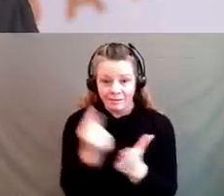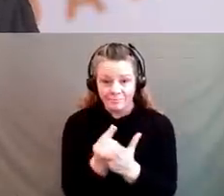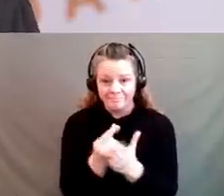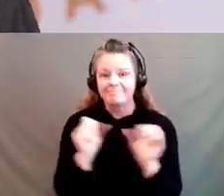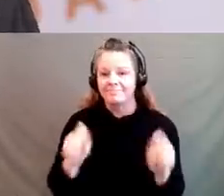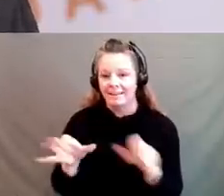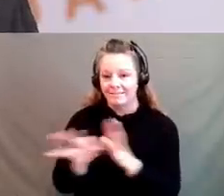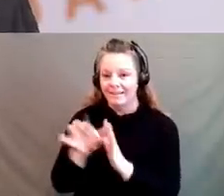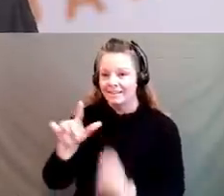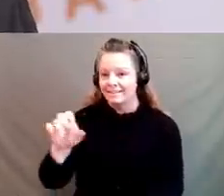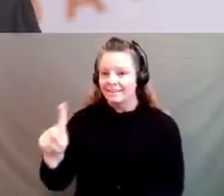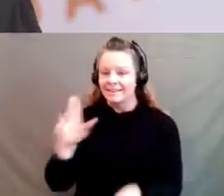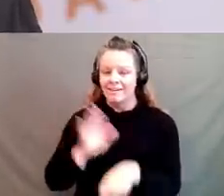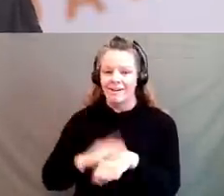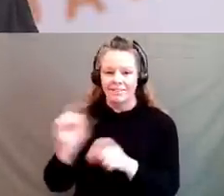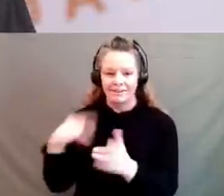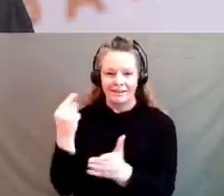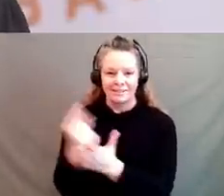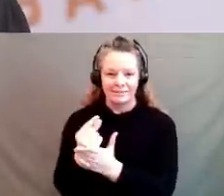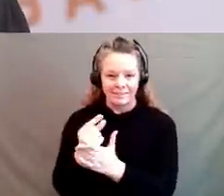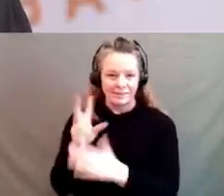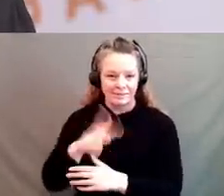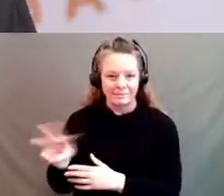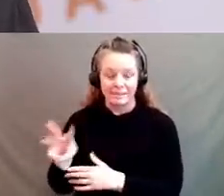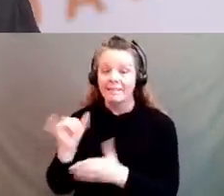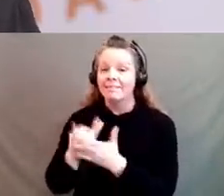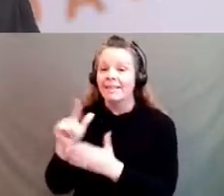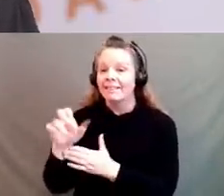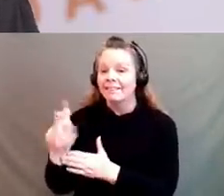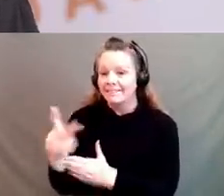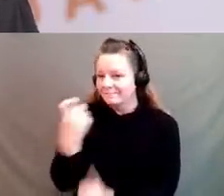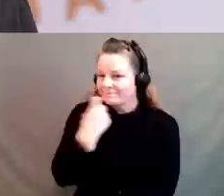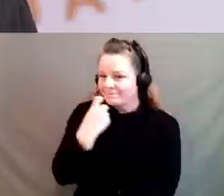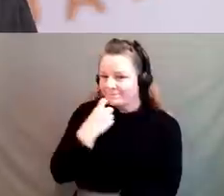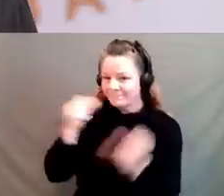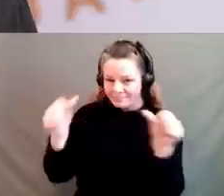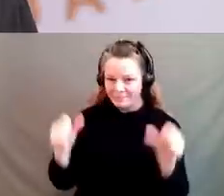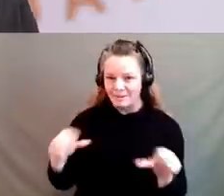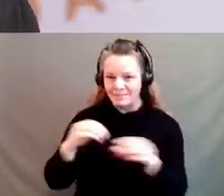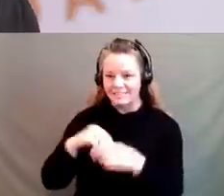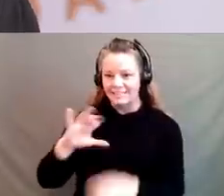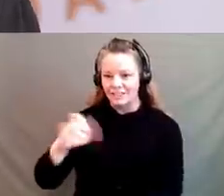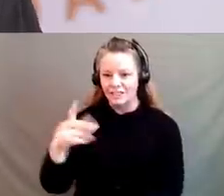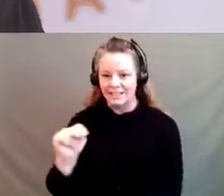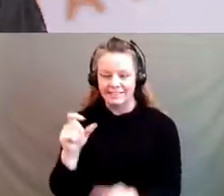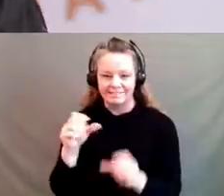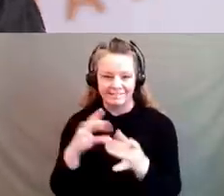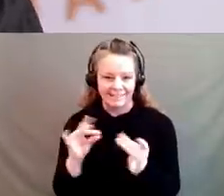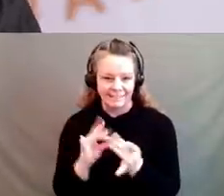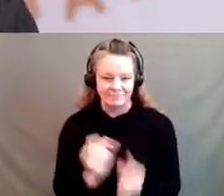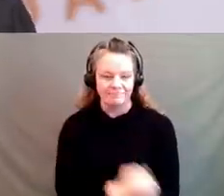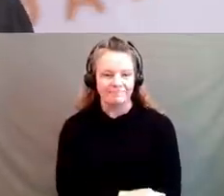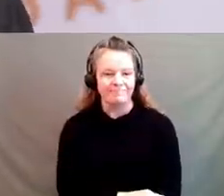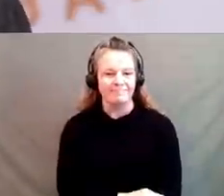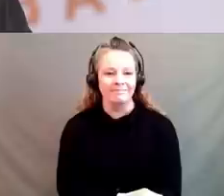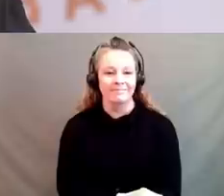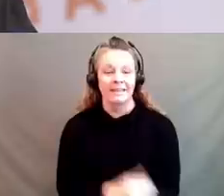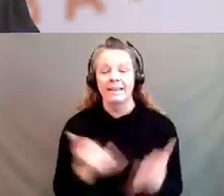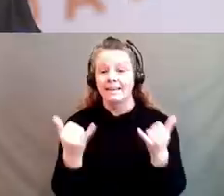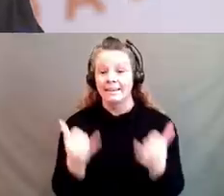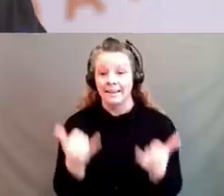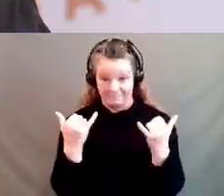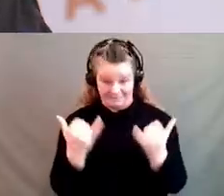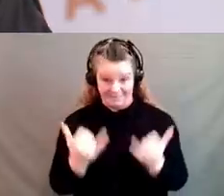commencement website. And the link to the form has just been posted in the chat section. Now, while today marks the